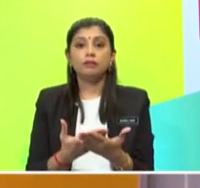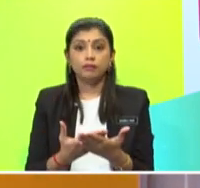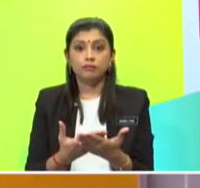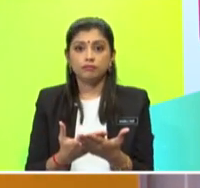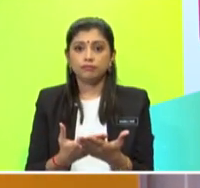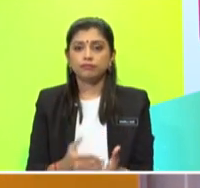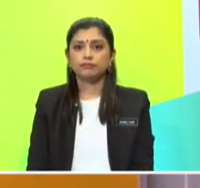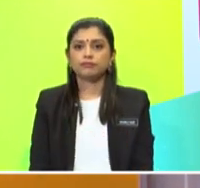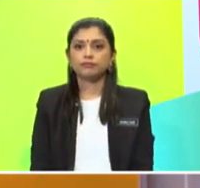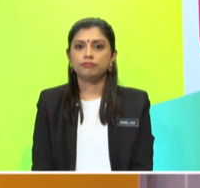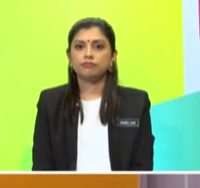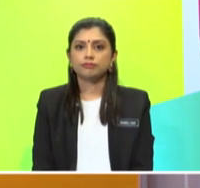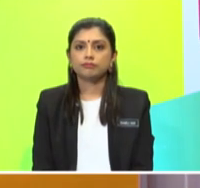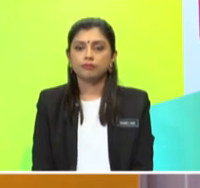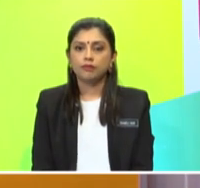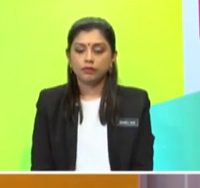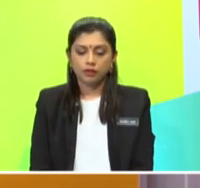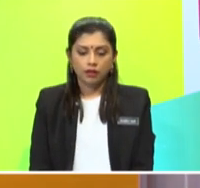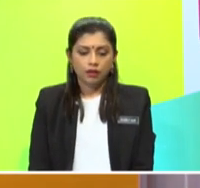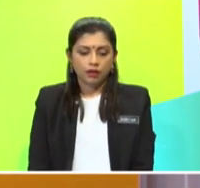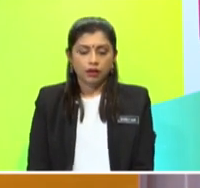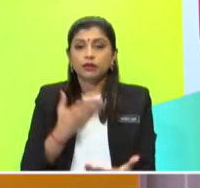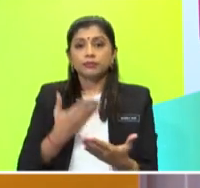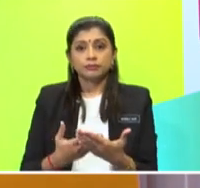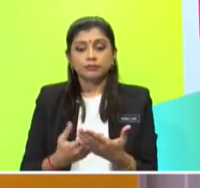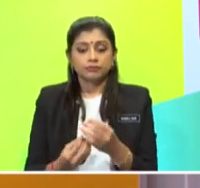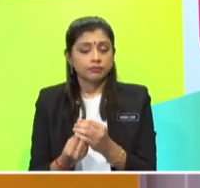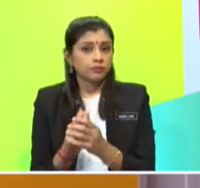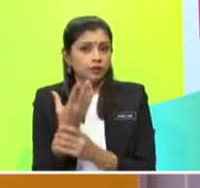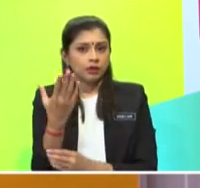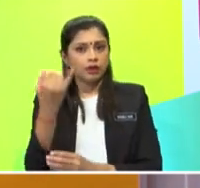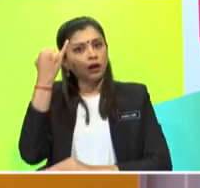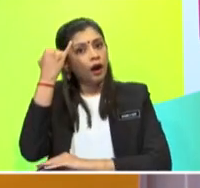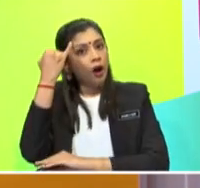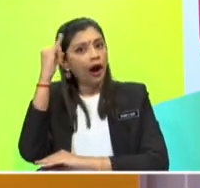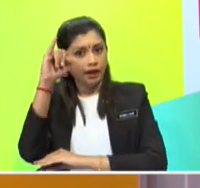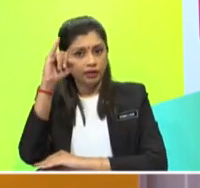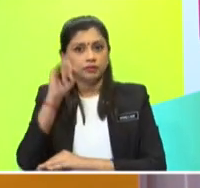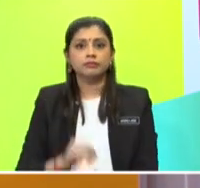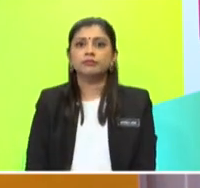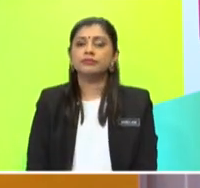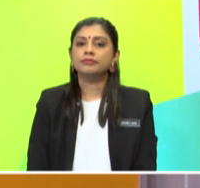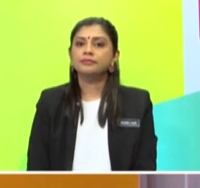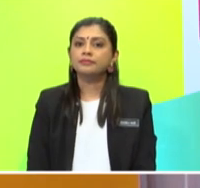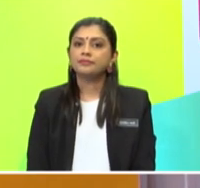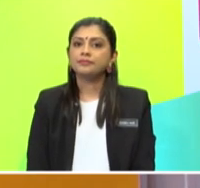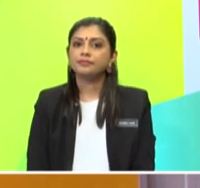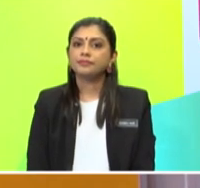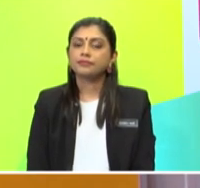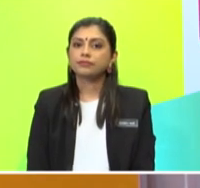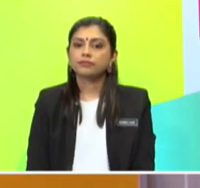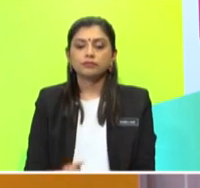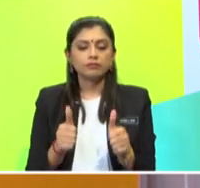to grow your ideas. Wow, this candidate, you really know your ideas very well, and you're good in expanding